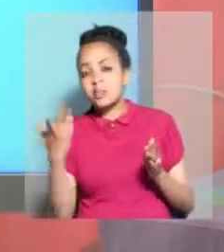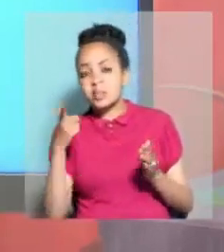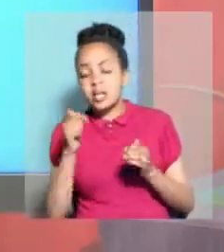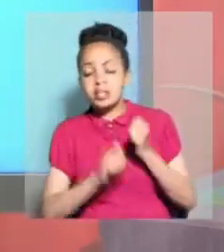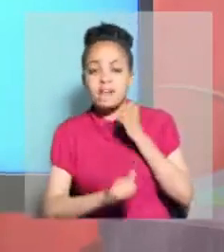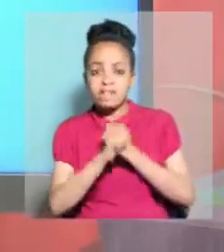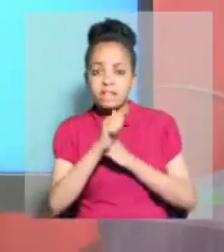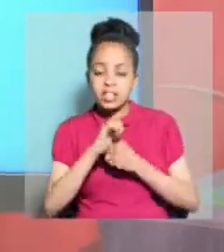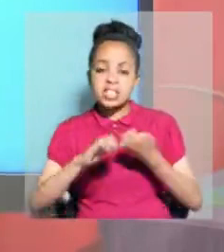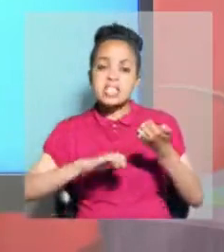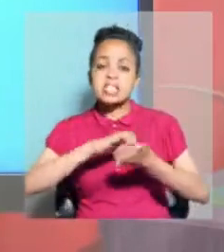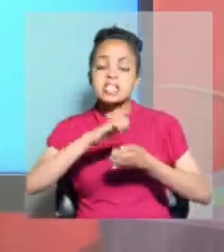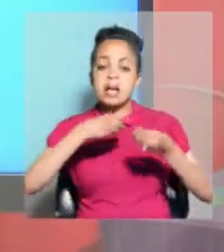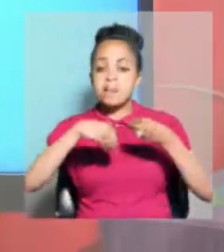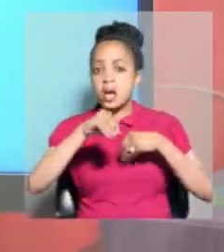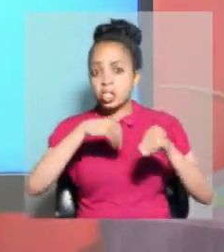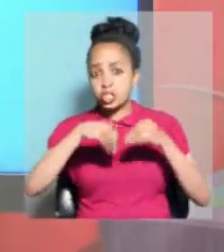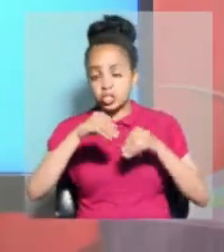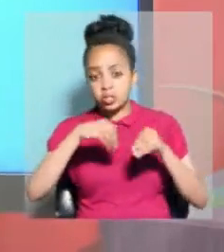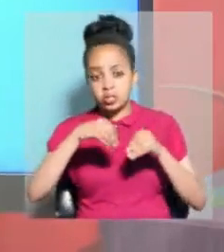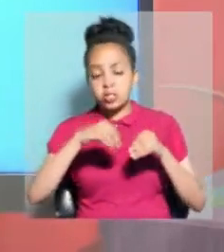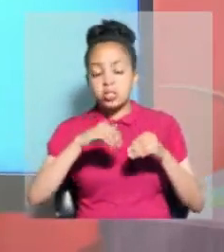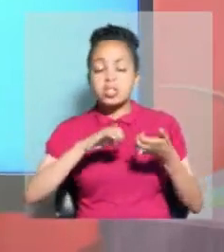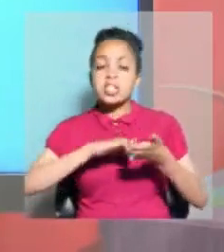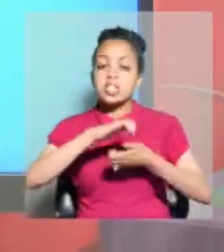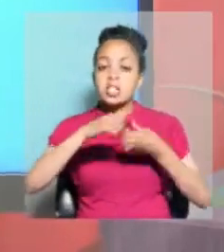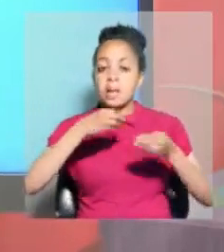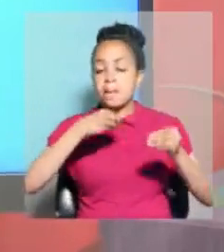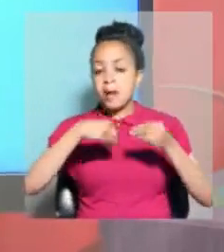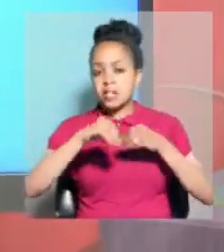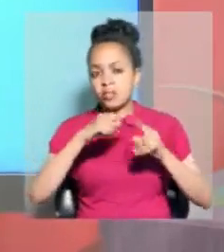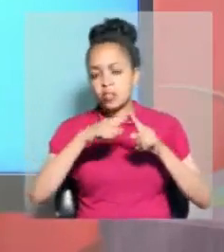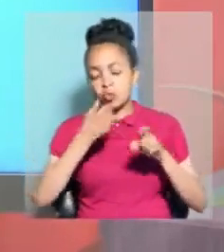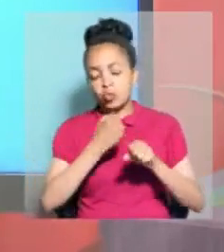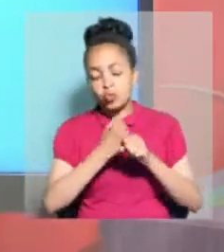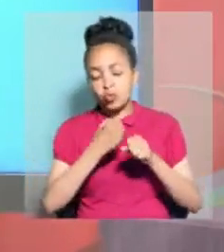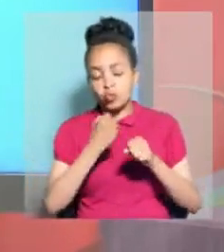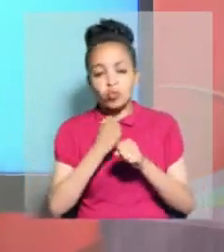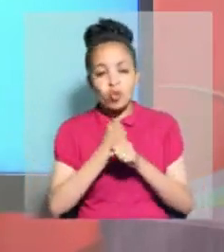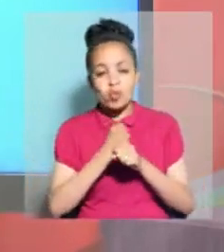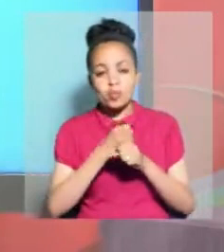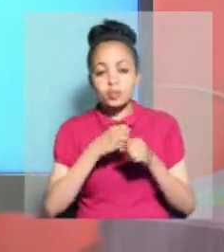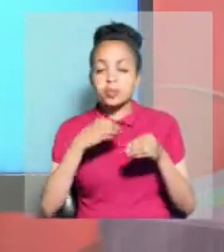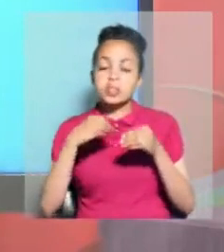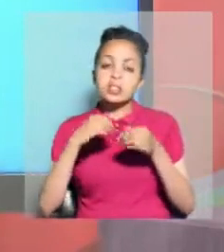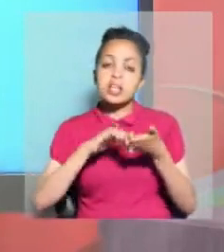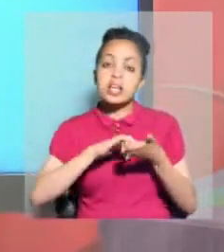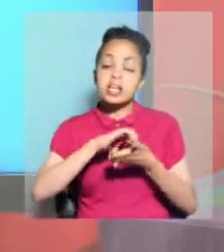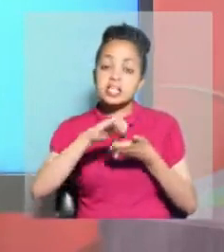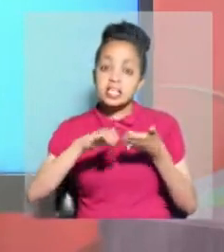that affect an enzyme action or rate of enzyme activity to form enzyme substrate